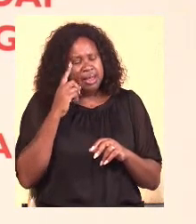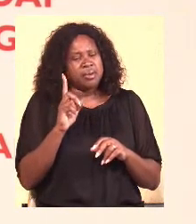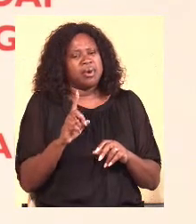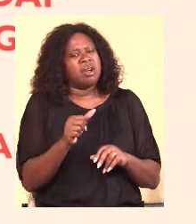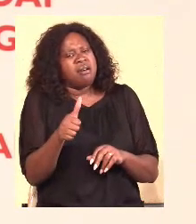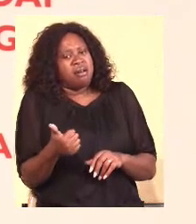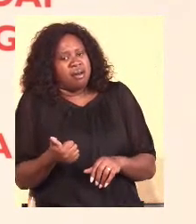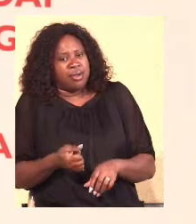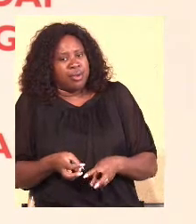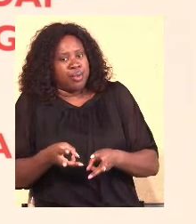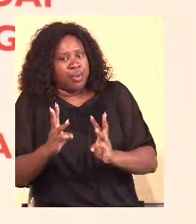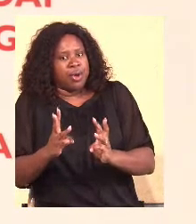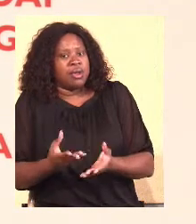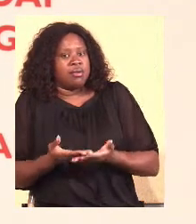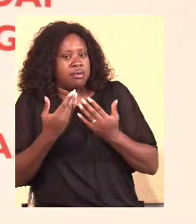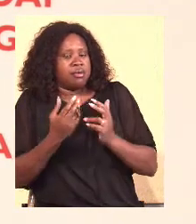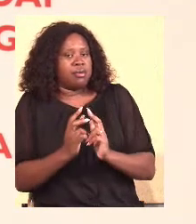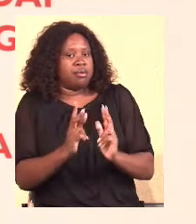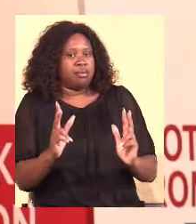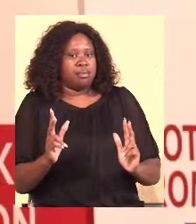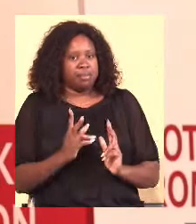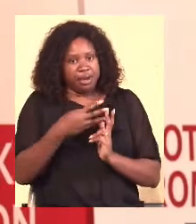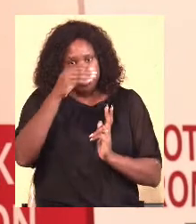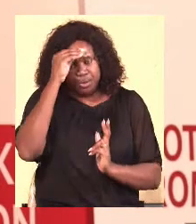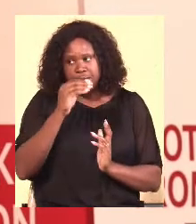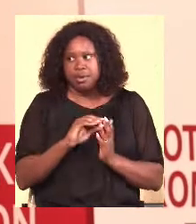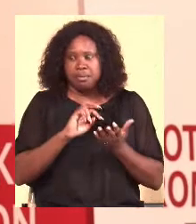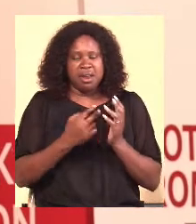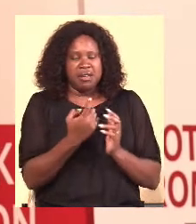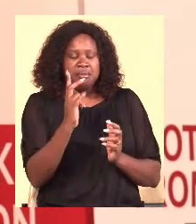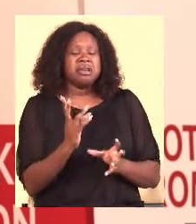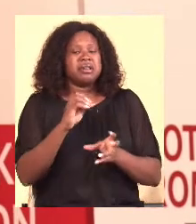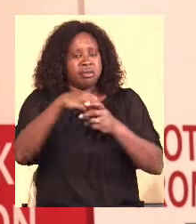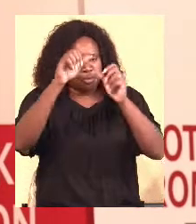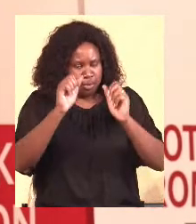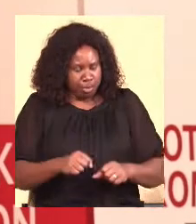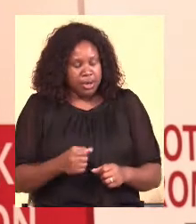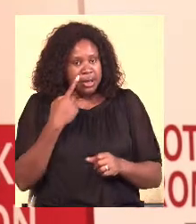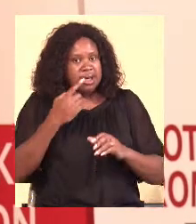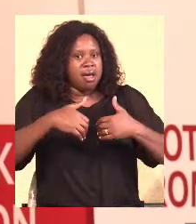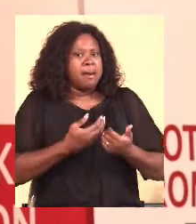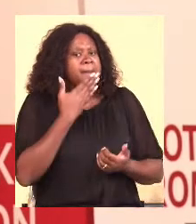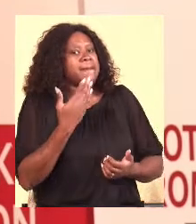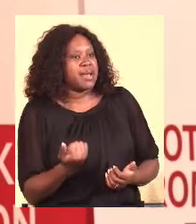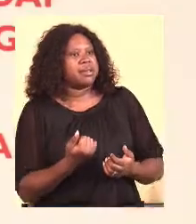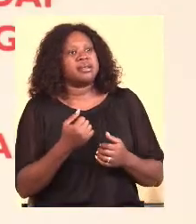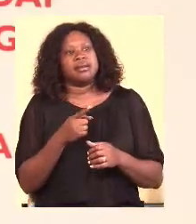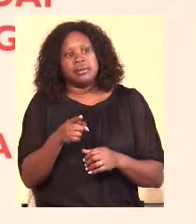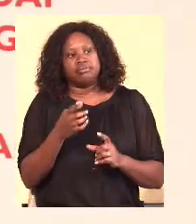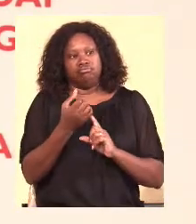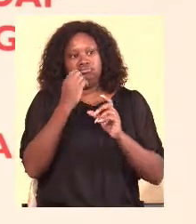assist the population that is affected. Therefore, everybody needs to come on board and pull their weight to make this work.